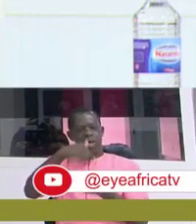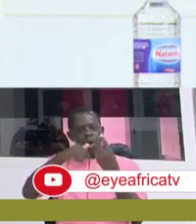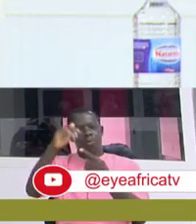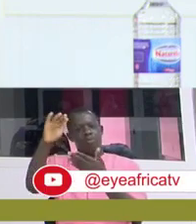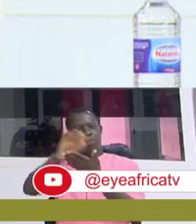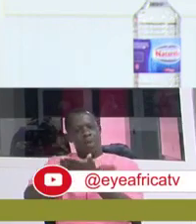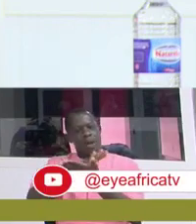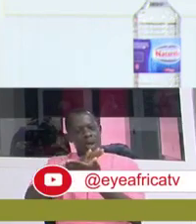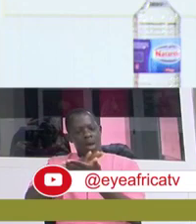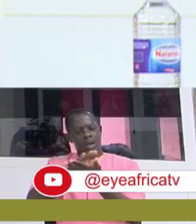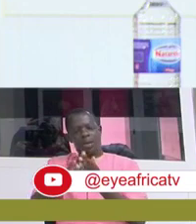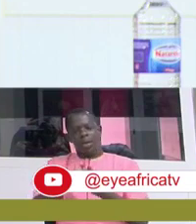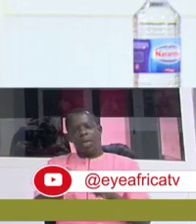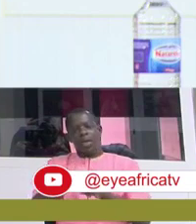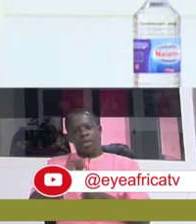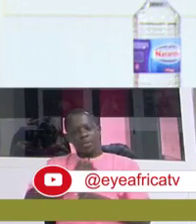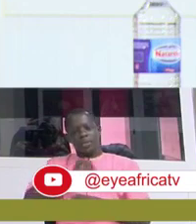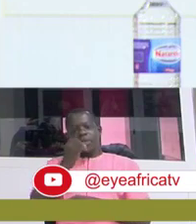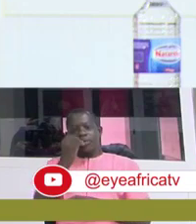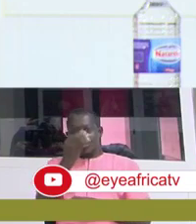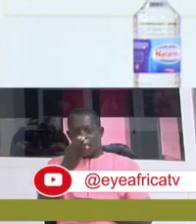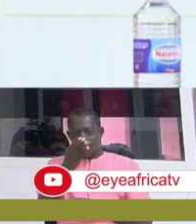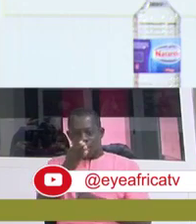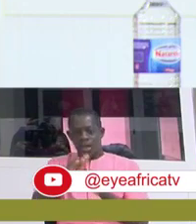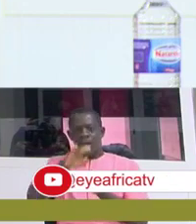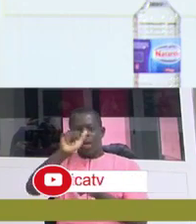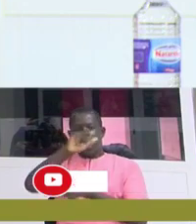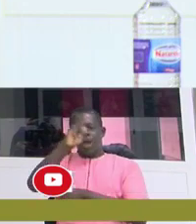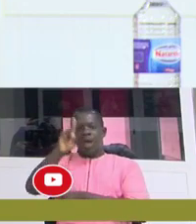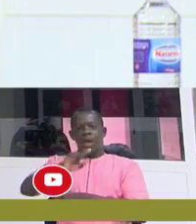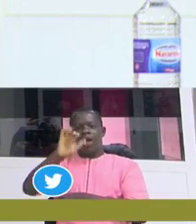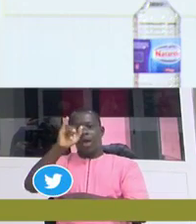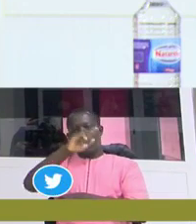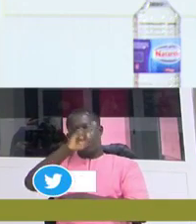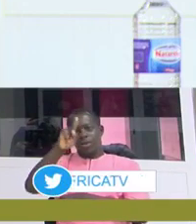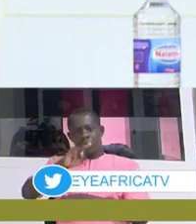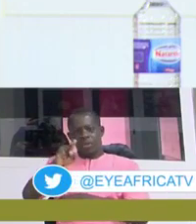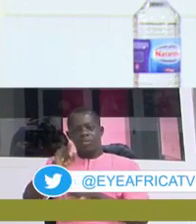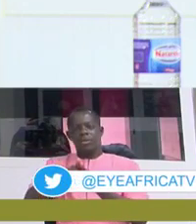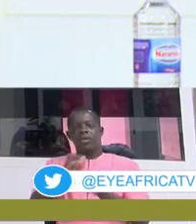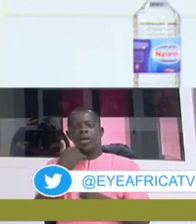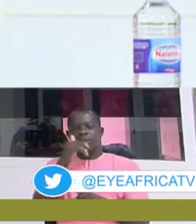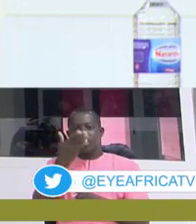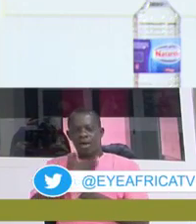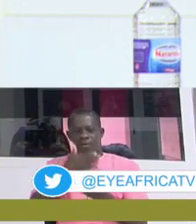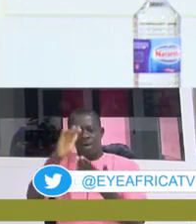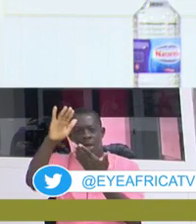document today? I said, Assis. Was there in fact a written